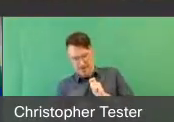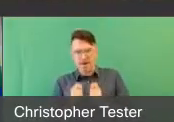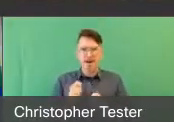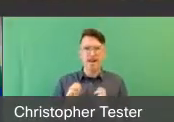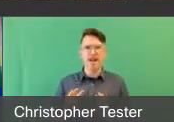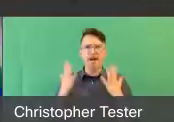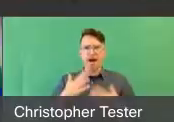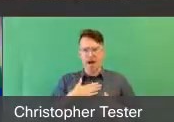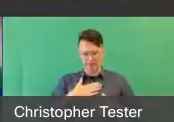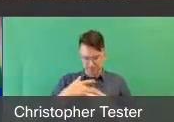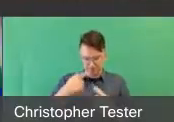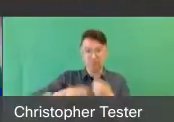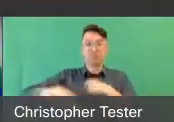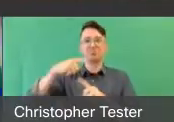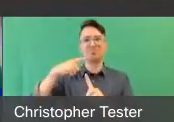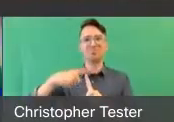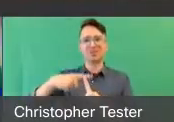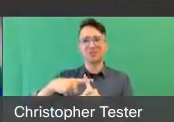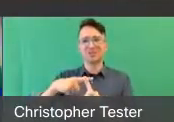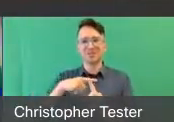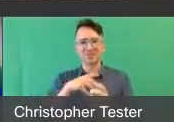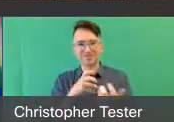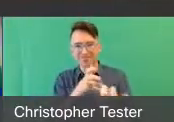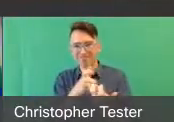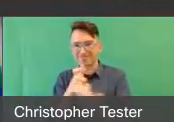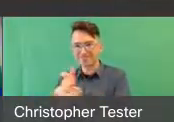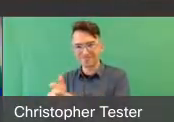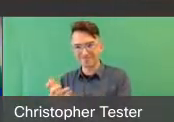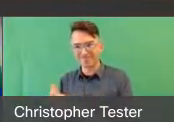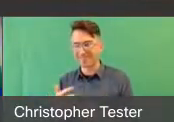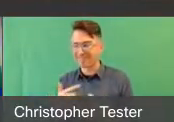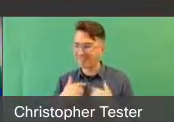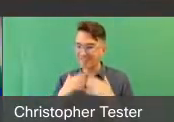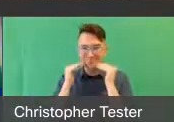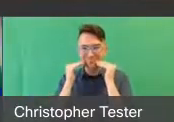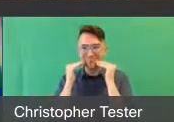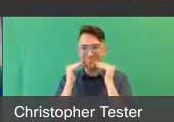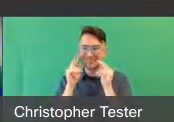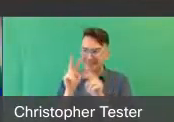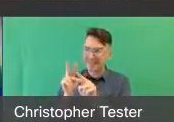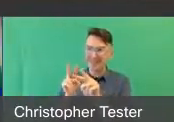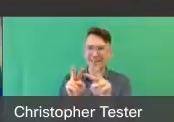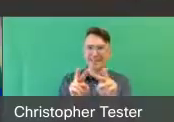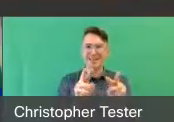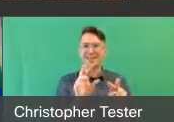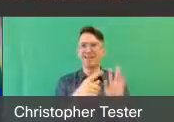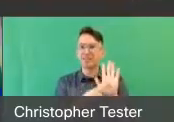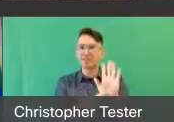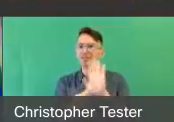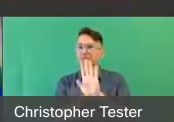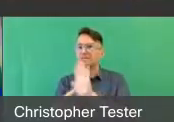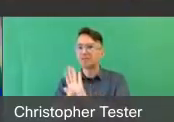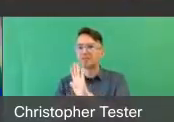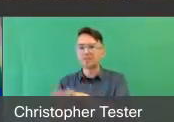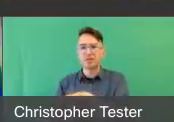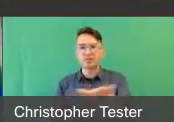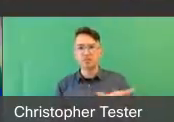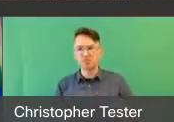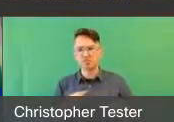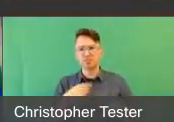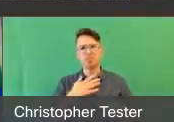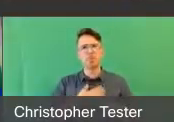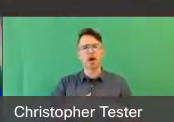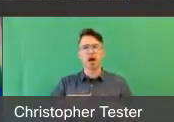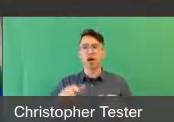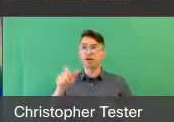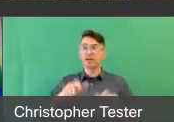creative. As for me, doing volunteer service is also a great way to stay positive during the pandemic. I love the energy